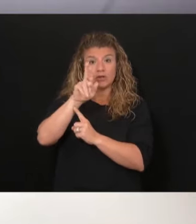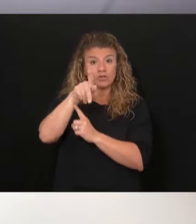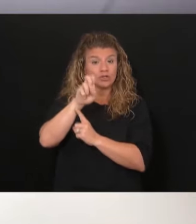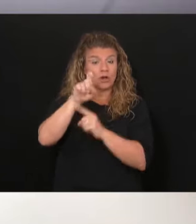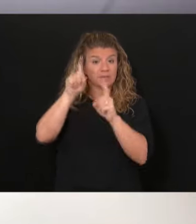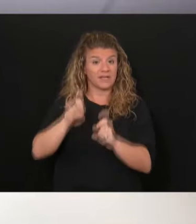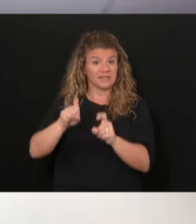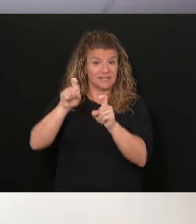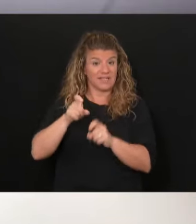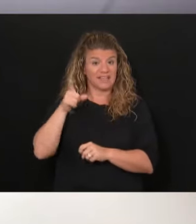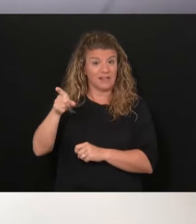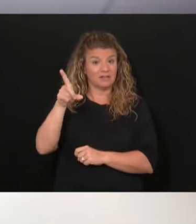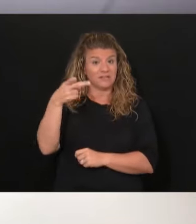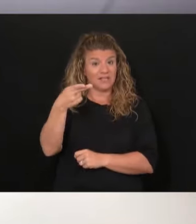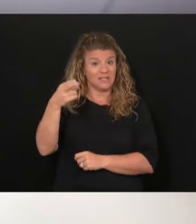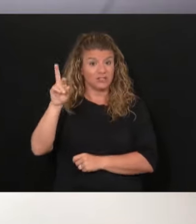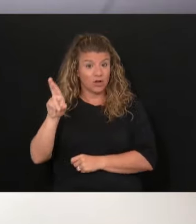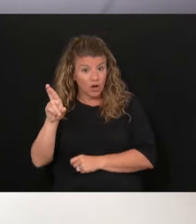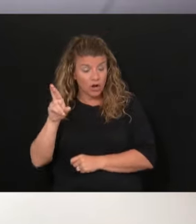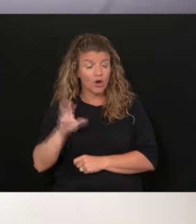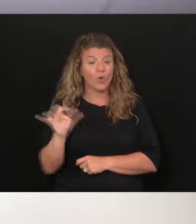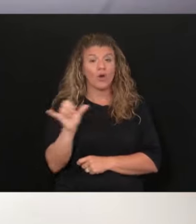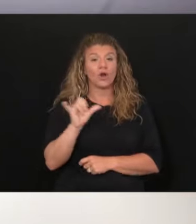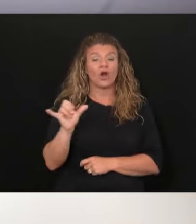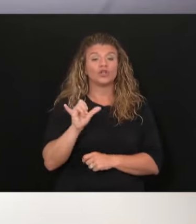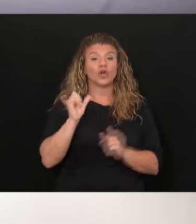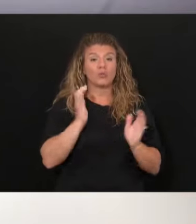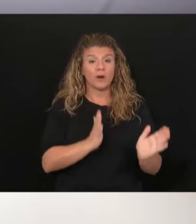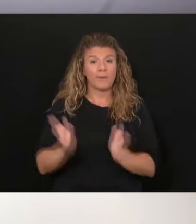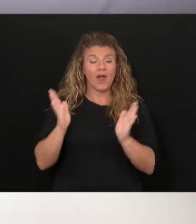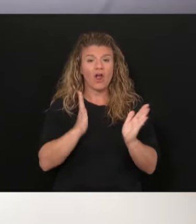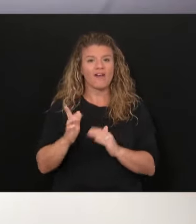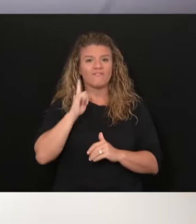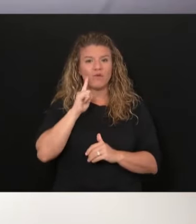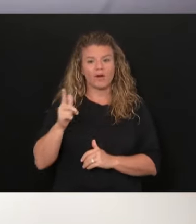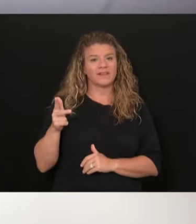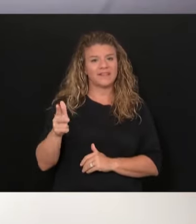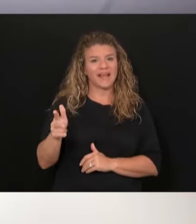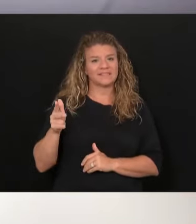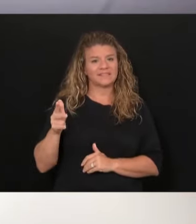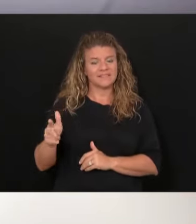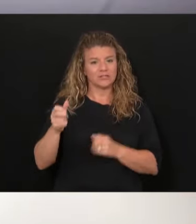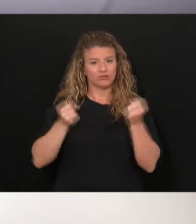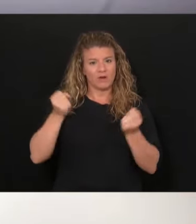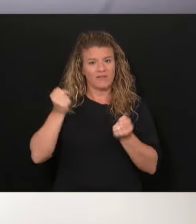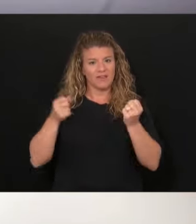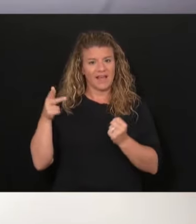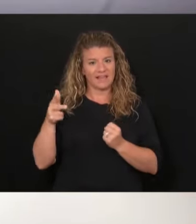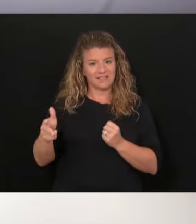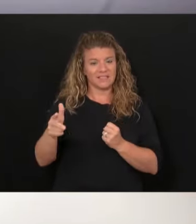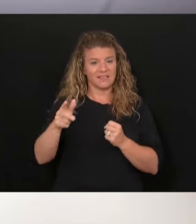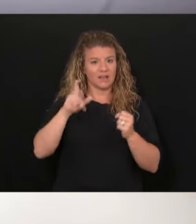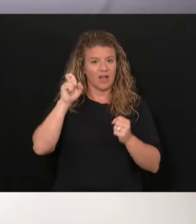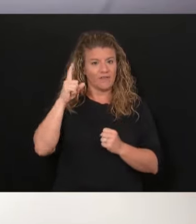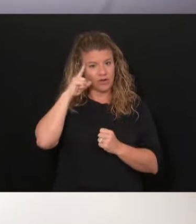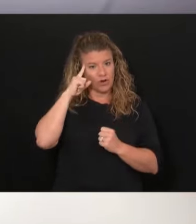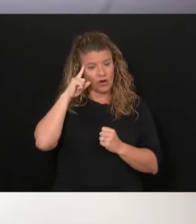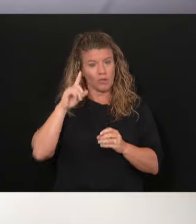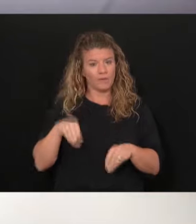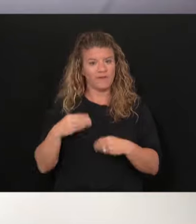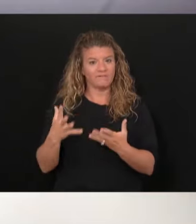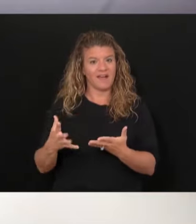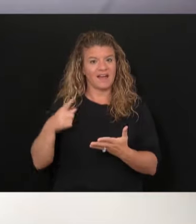DHHR. Also preparing for the test lanes that the governor outlined earlier for